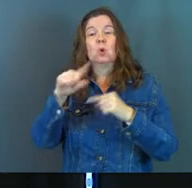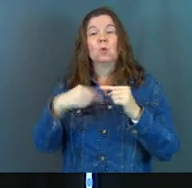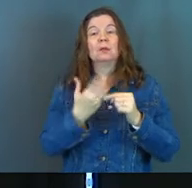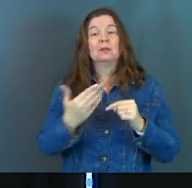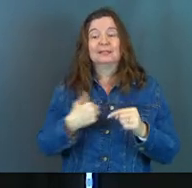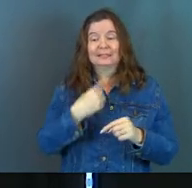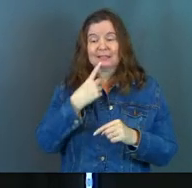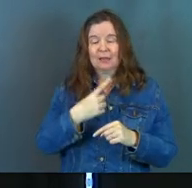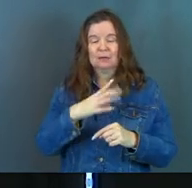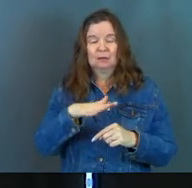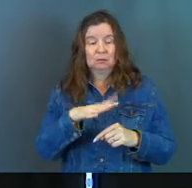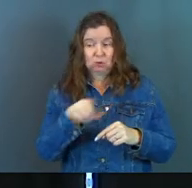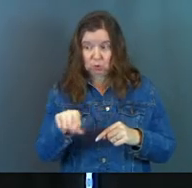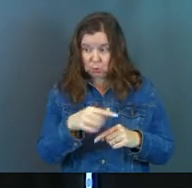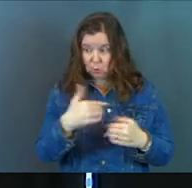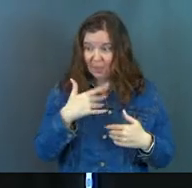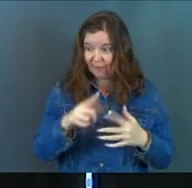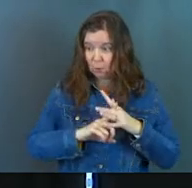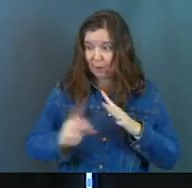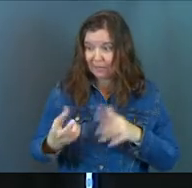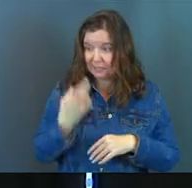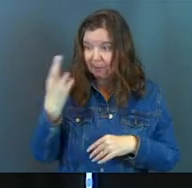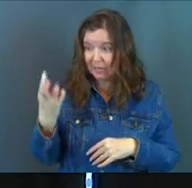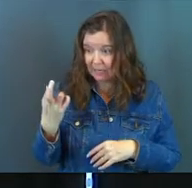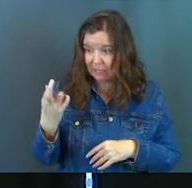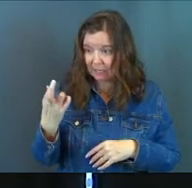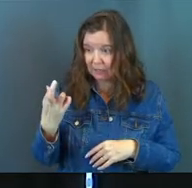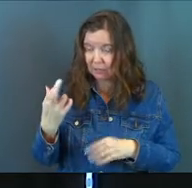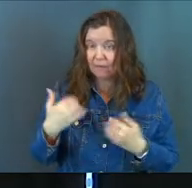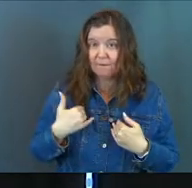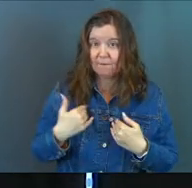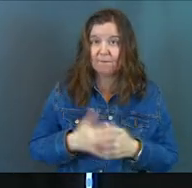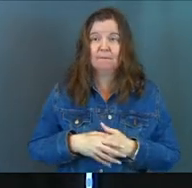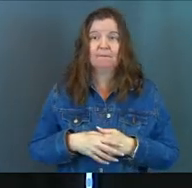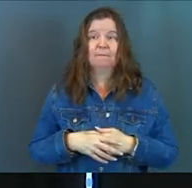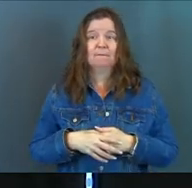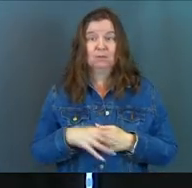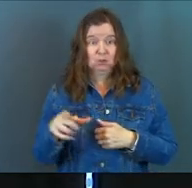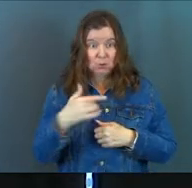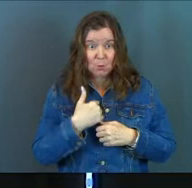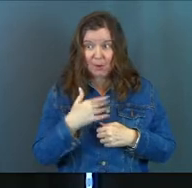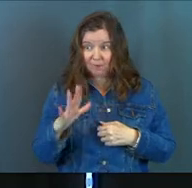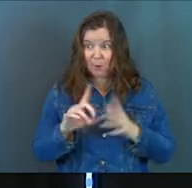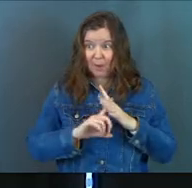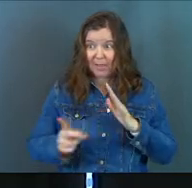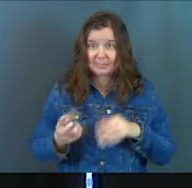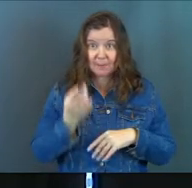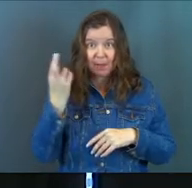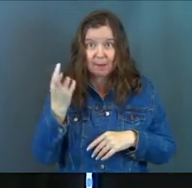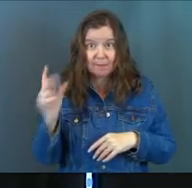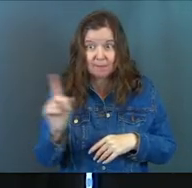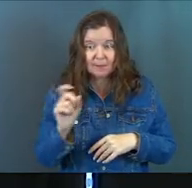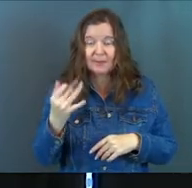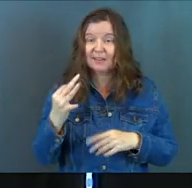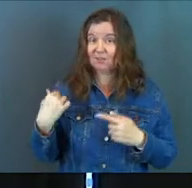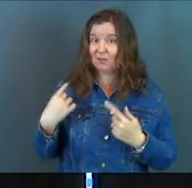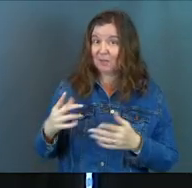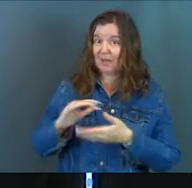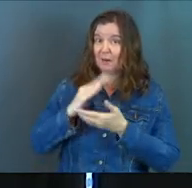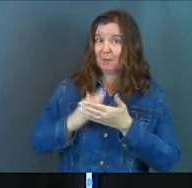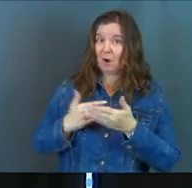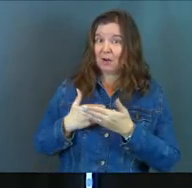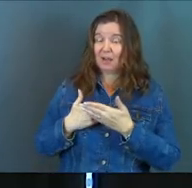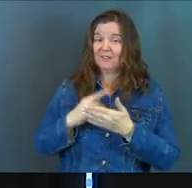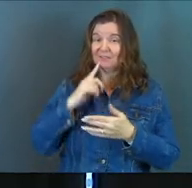one of the things he says, do you have your exit buddy? Do you have your exit buddy? And if you've ever been part